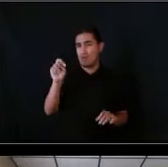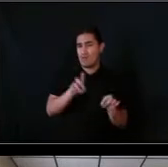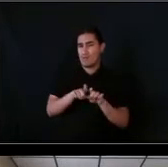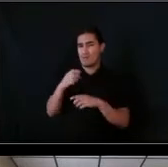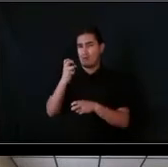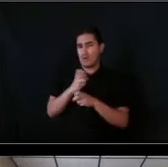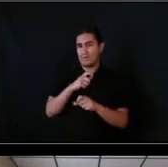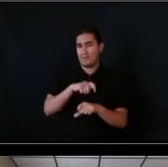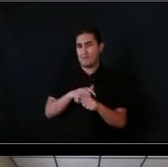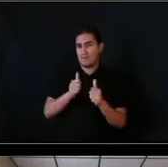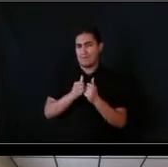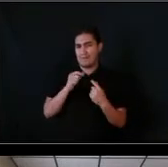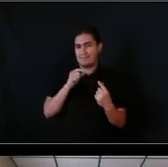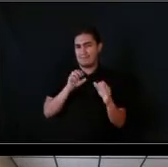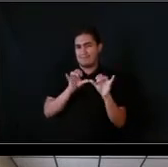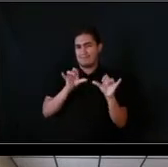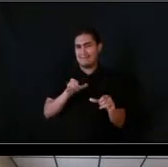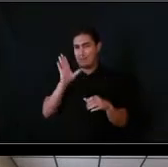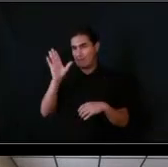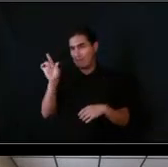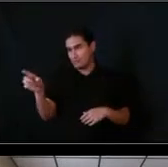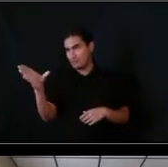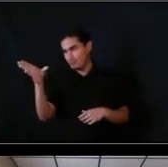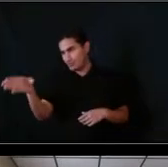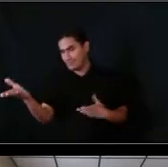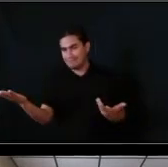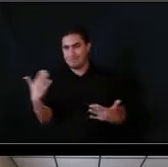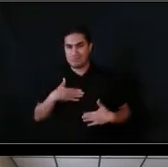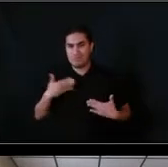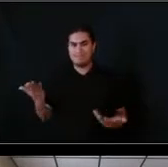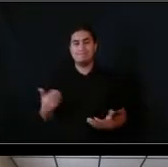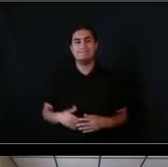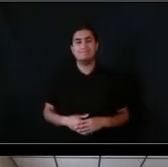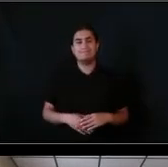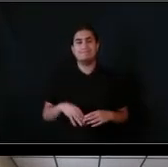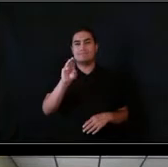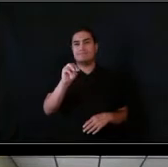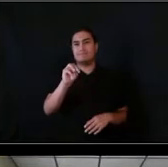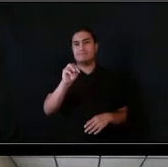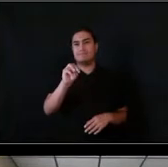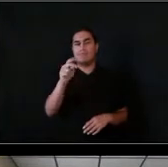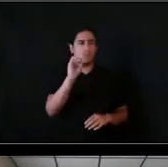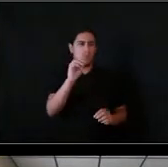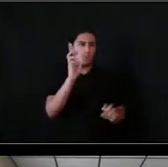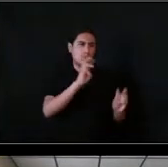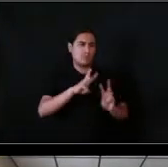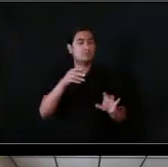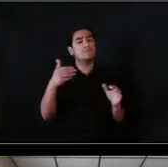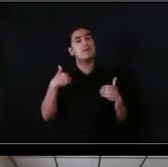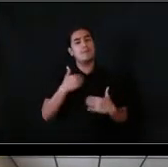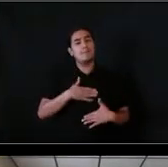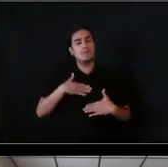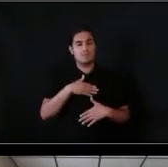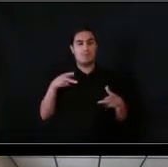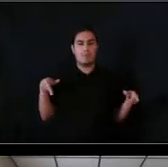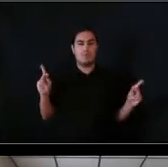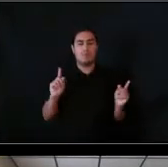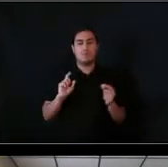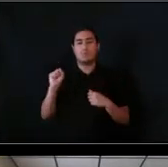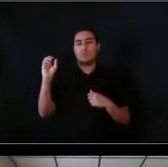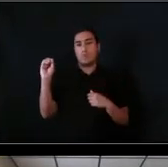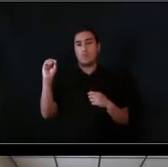working here i would ask you directly appreciate it yeah no no worries um yeah appreciate the opportunity um